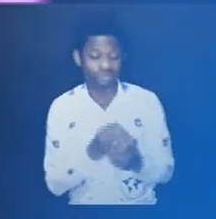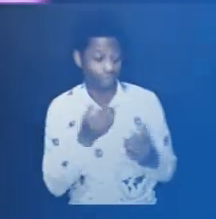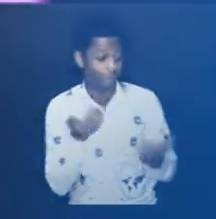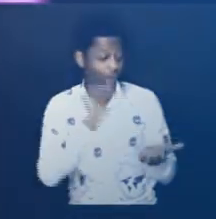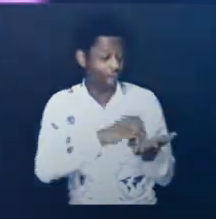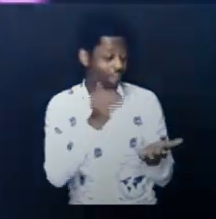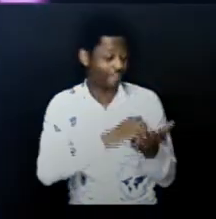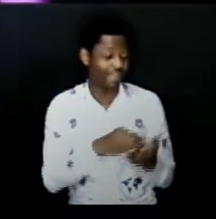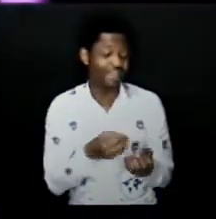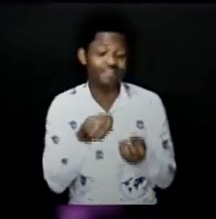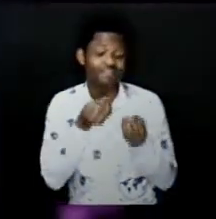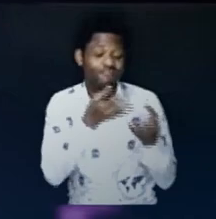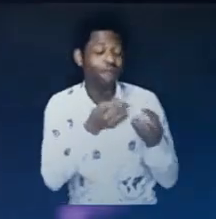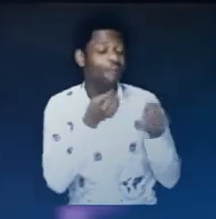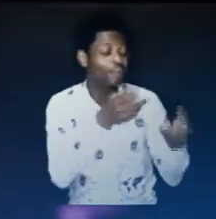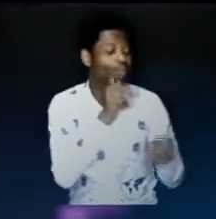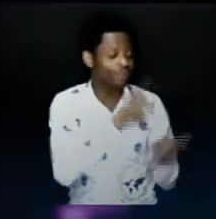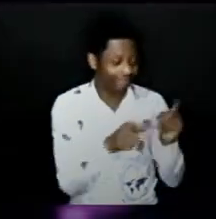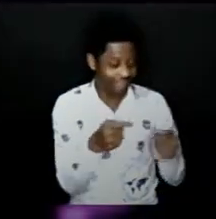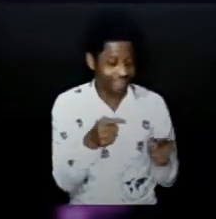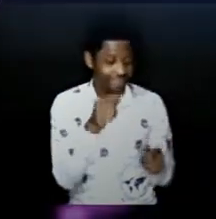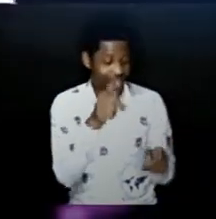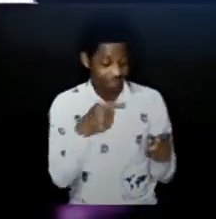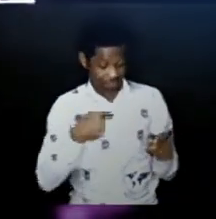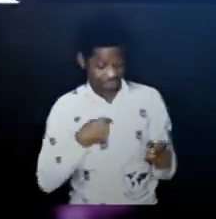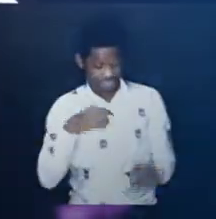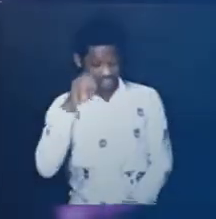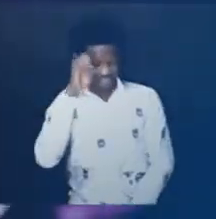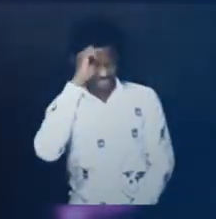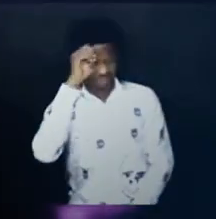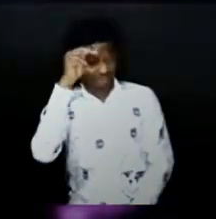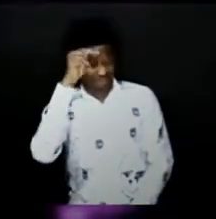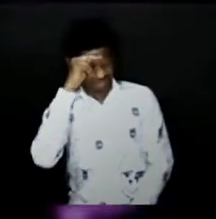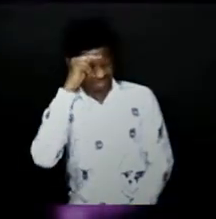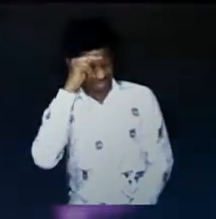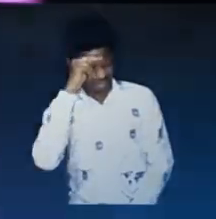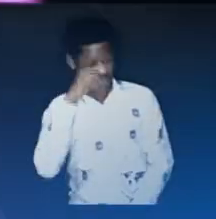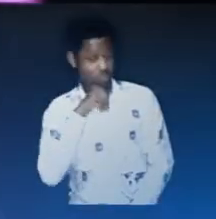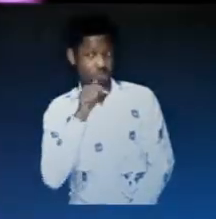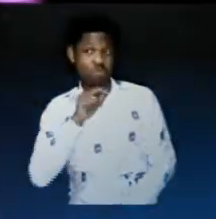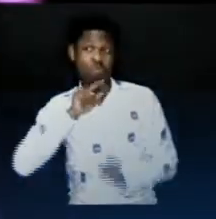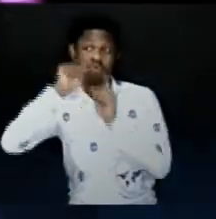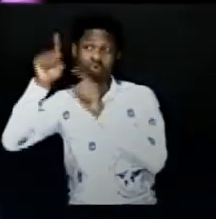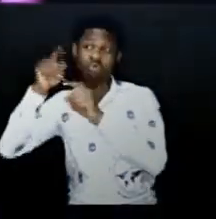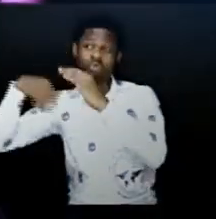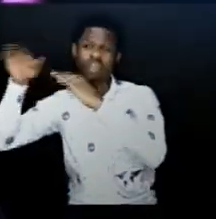heaven, what that means is that there was no heaven anyway.